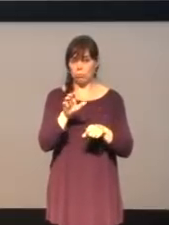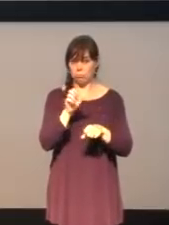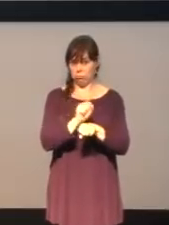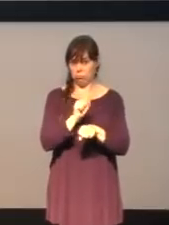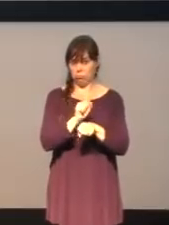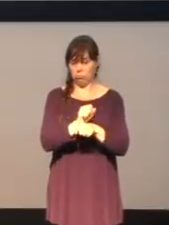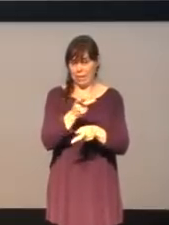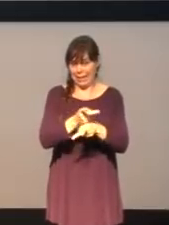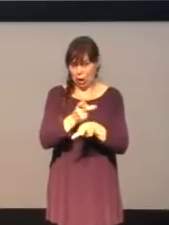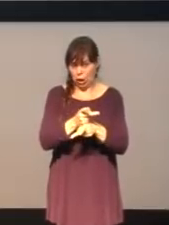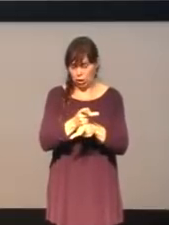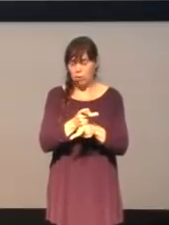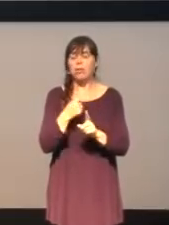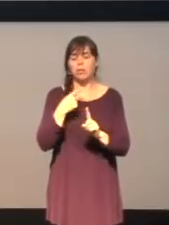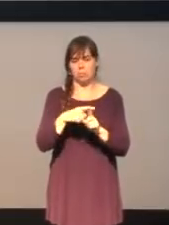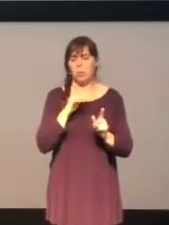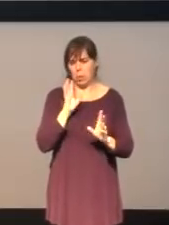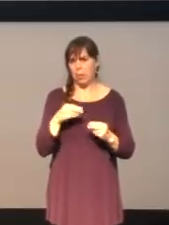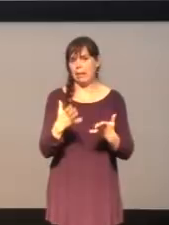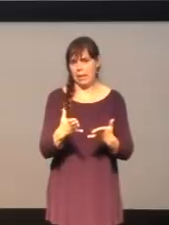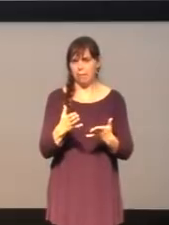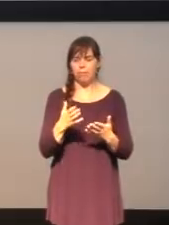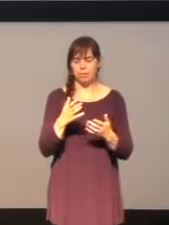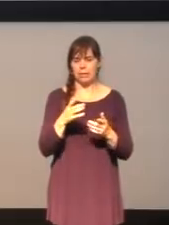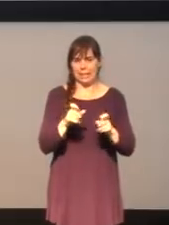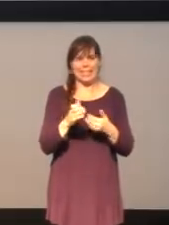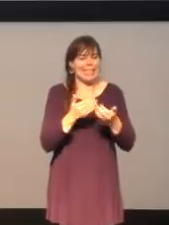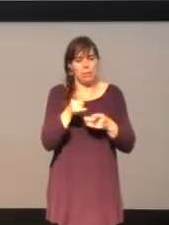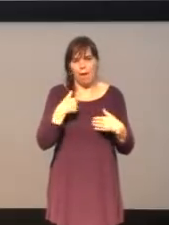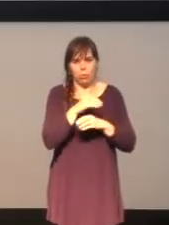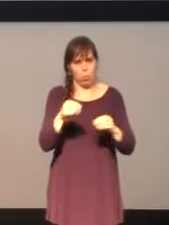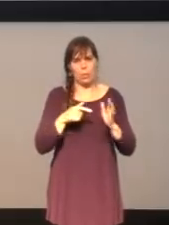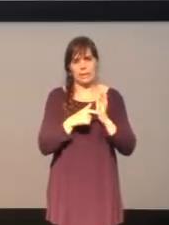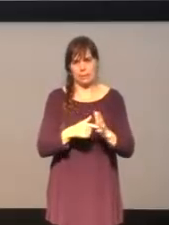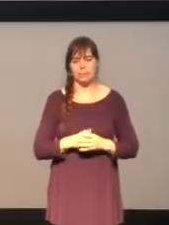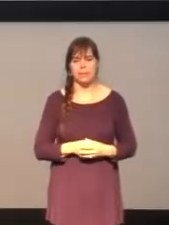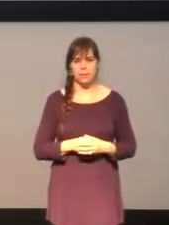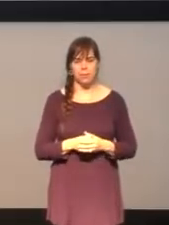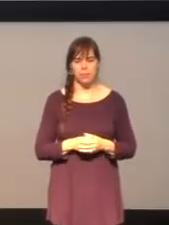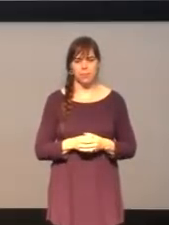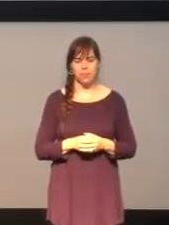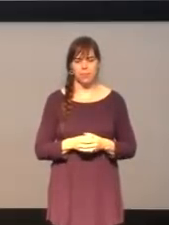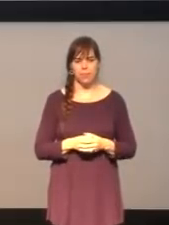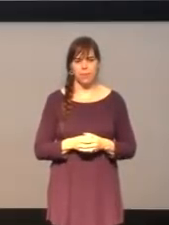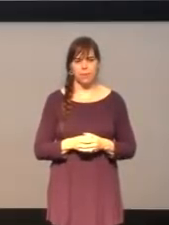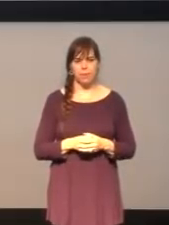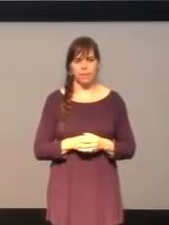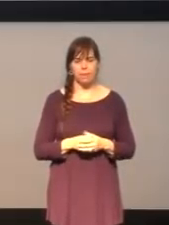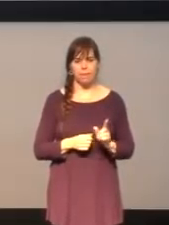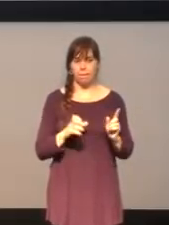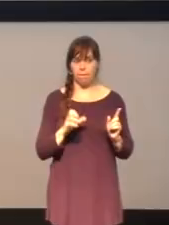occupational care. Also, we are offering asymptomatic testing of those employees. And